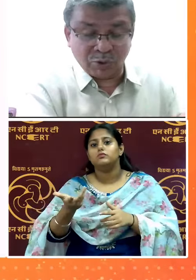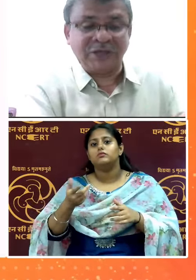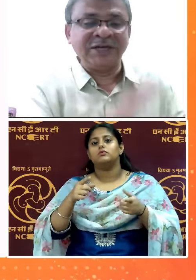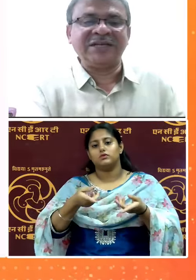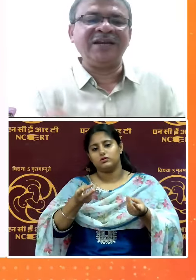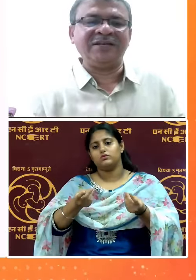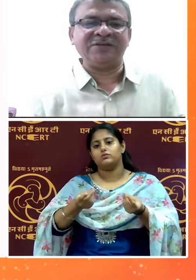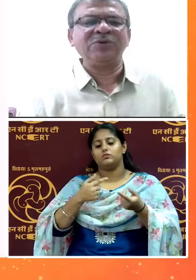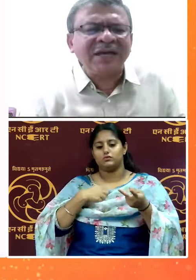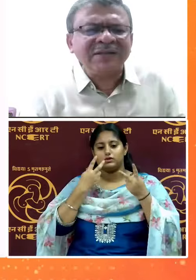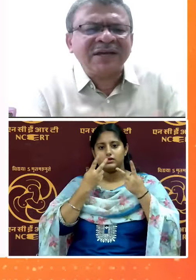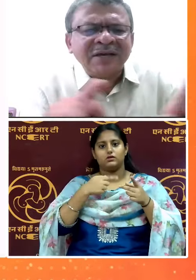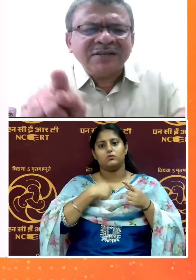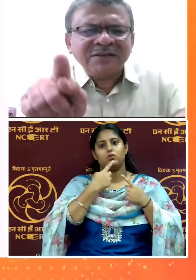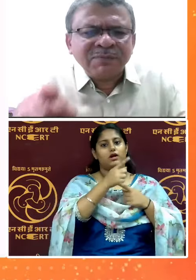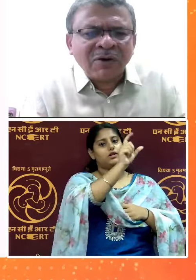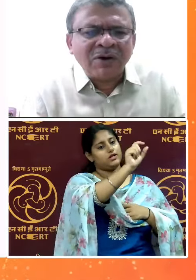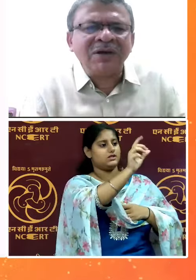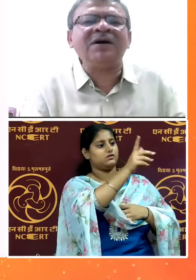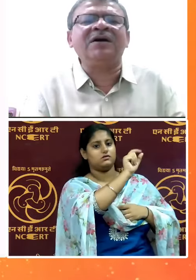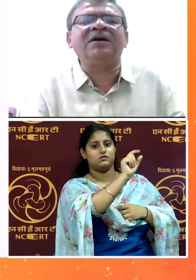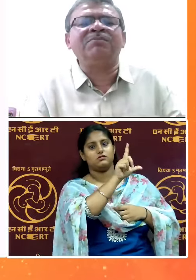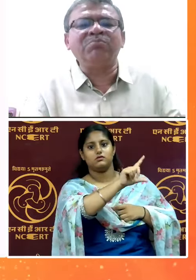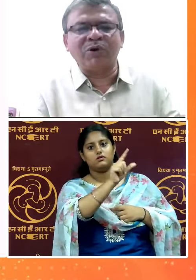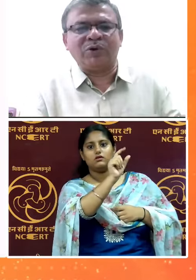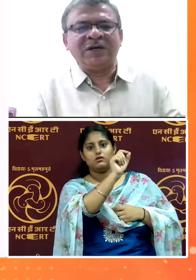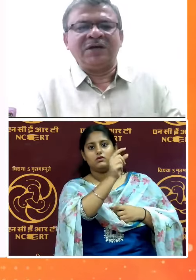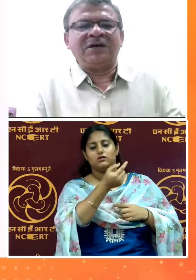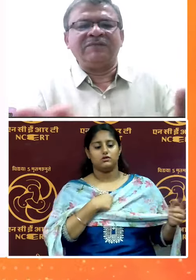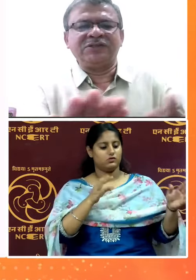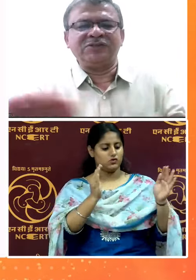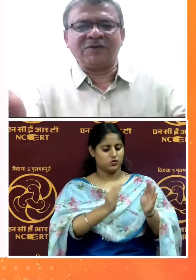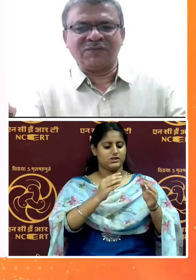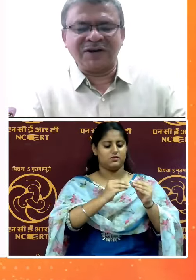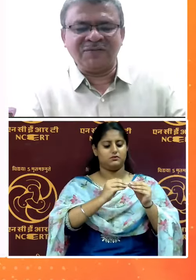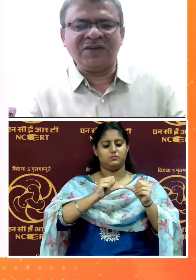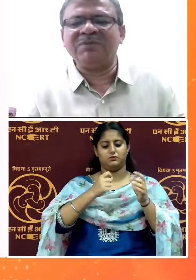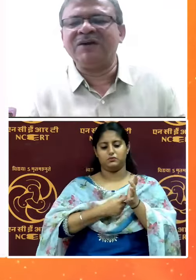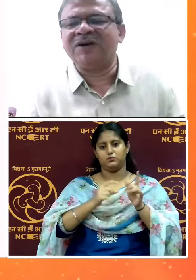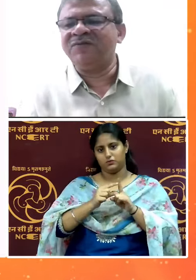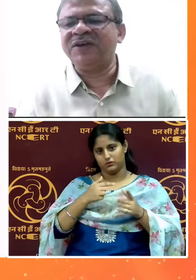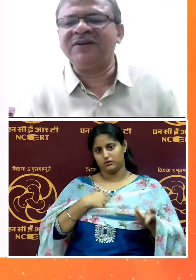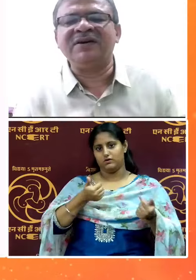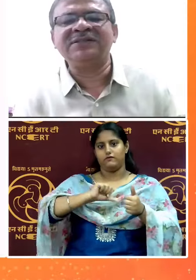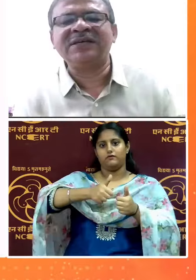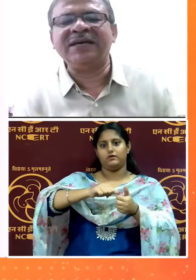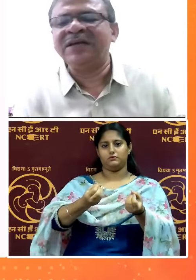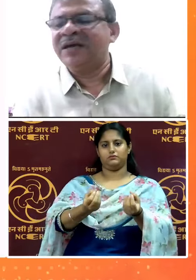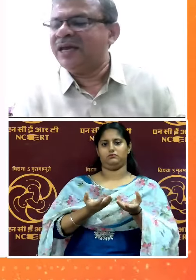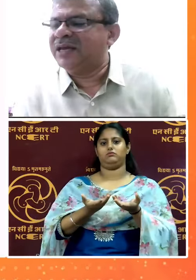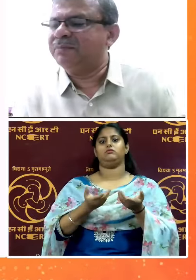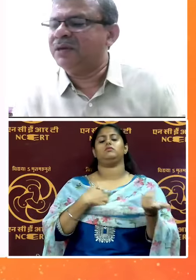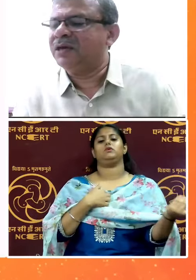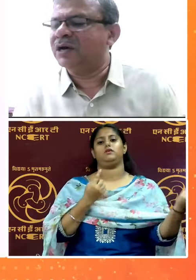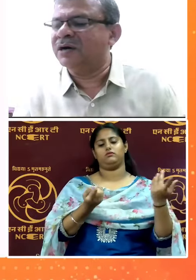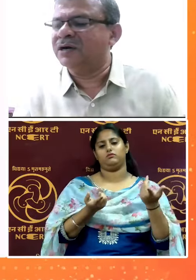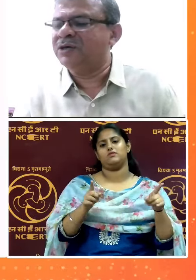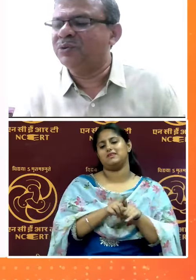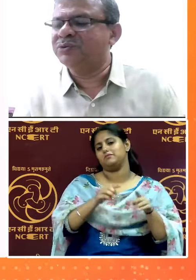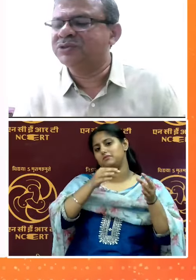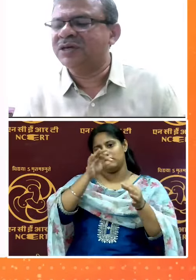the board 10 liters. So like that, the small board, which is of 1 feet by 1 feet size, it can